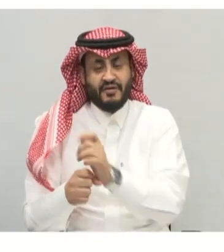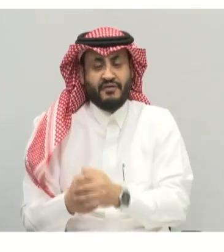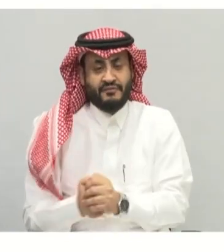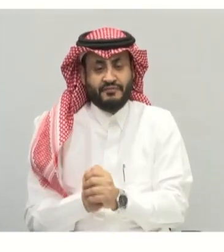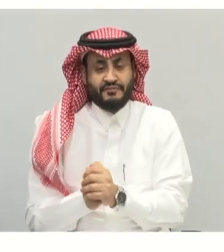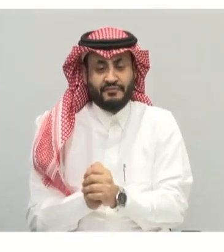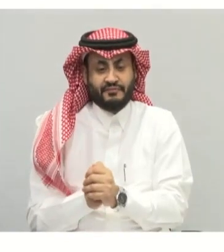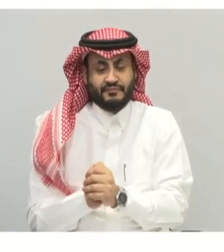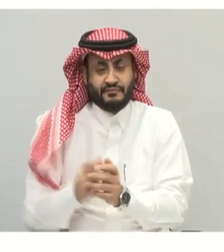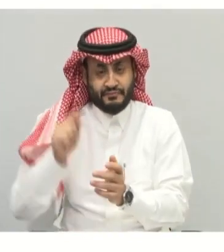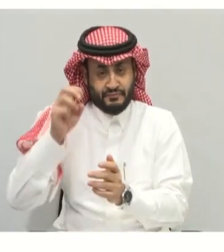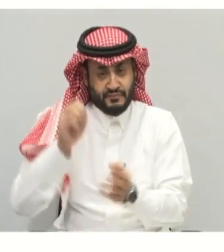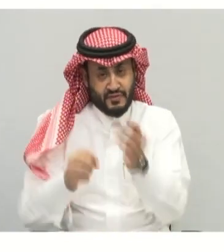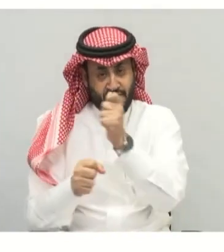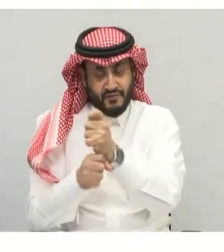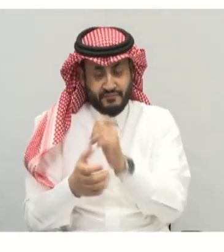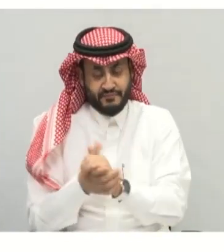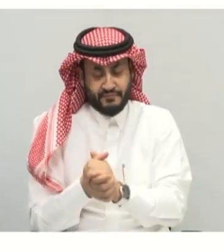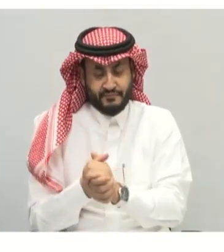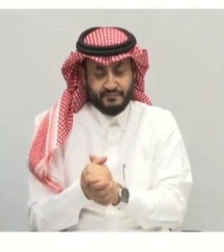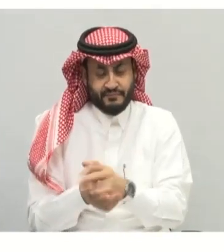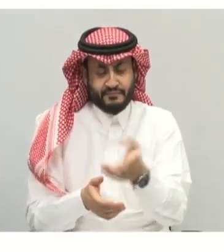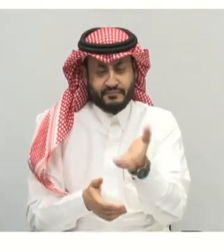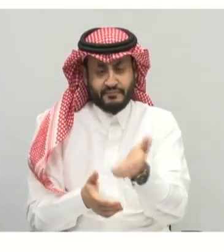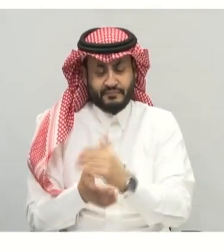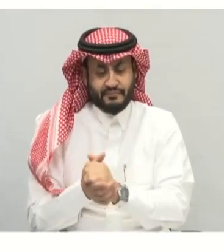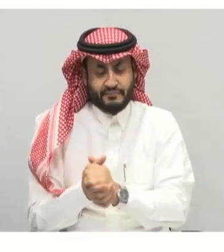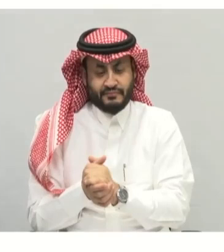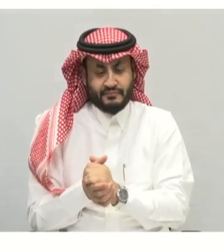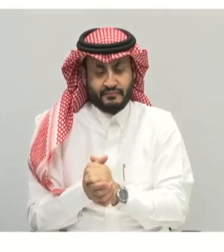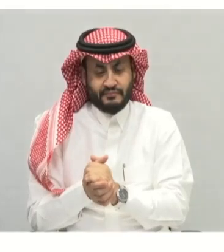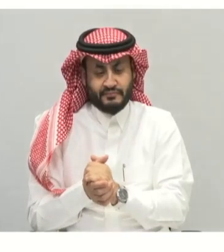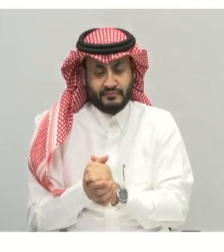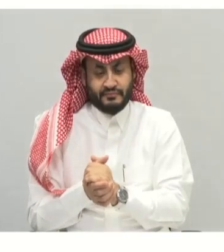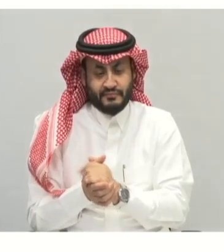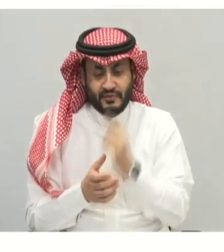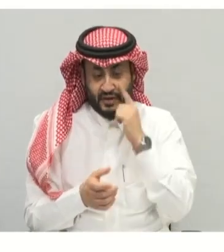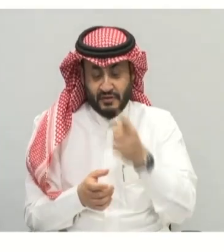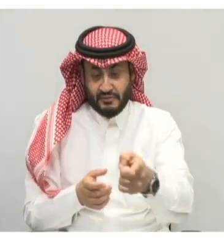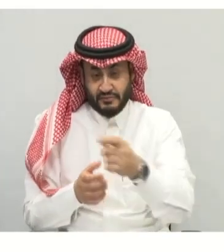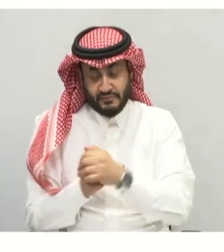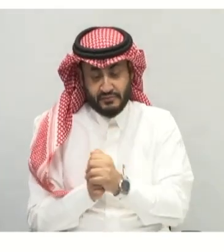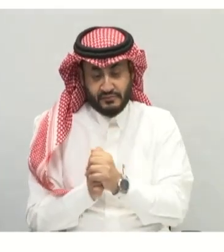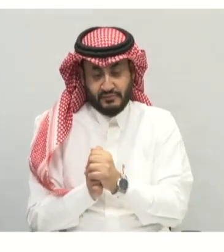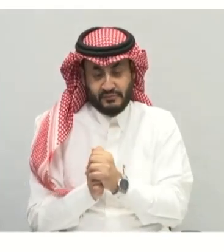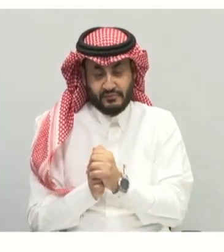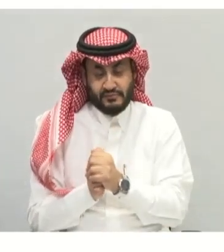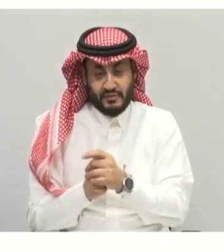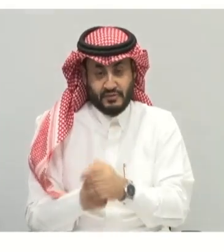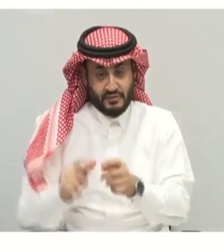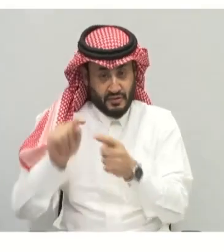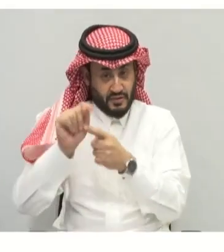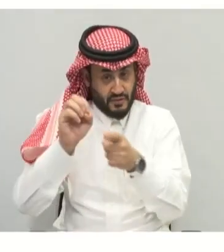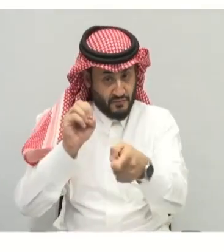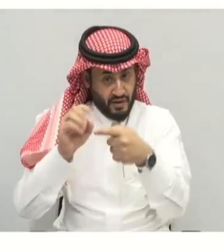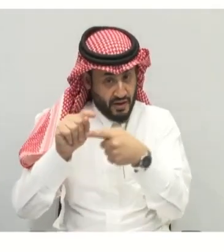try hope and learn and for example when we say we didn't expect to arrive and we